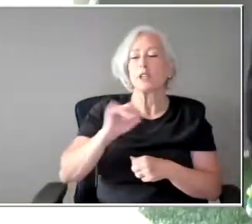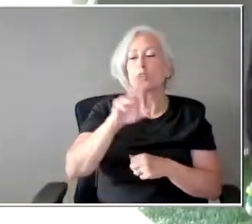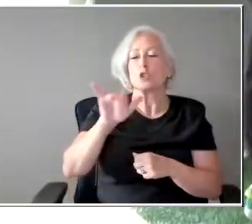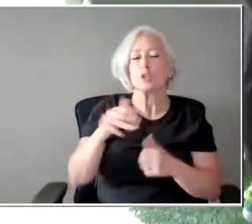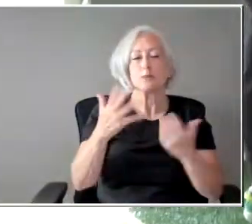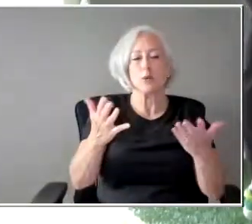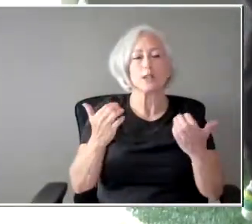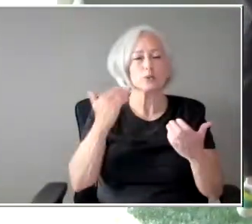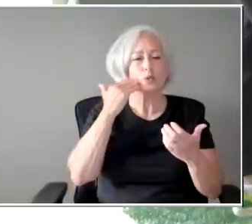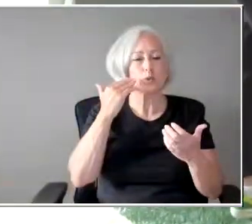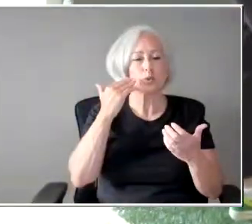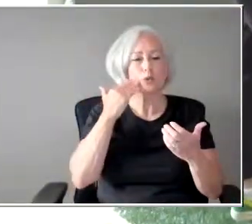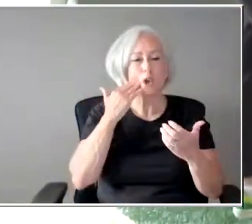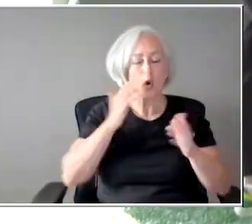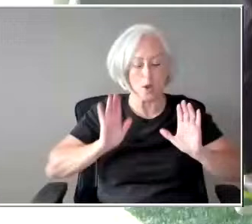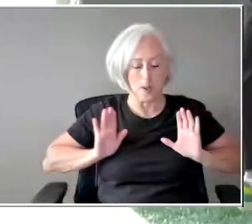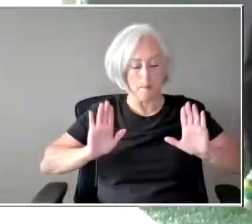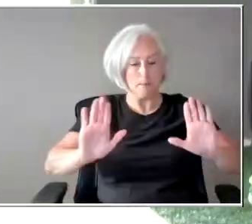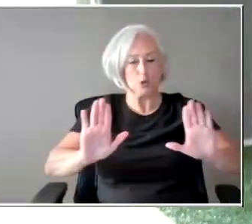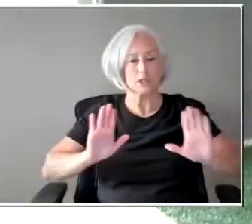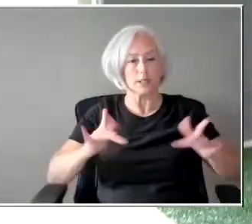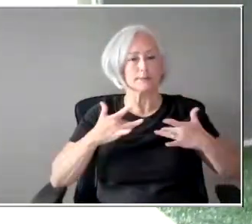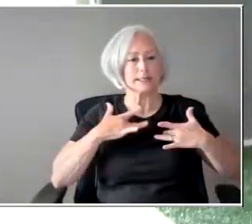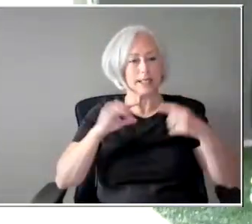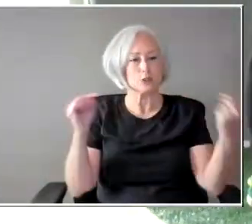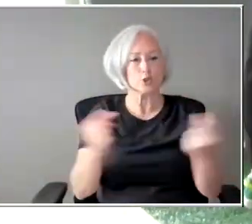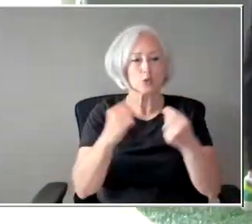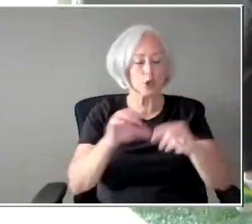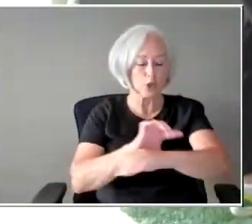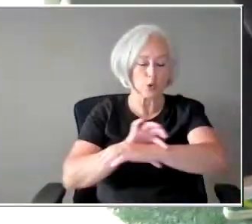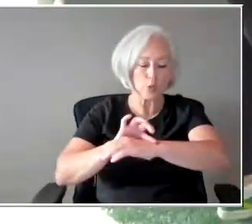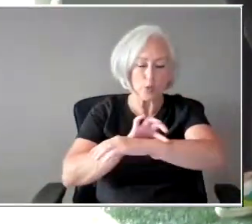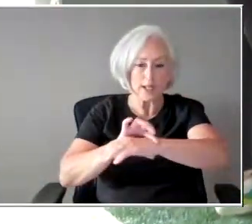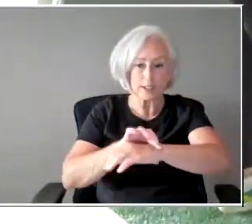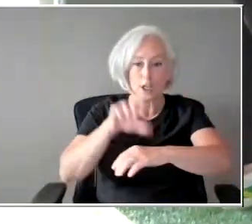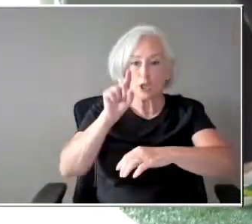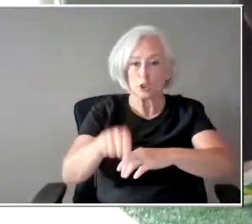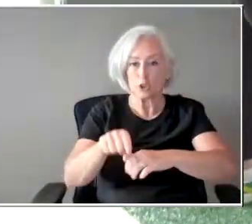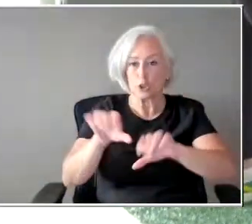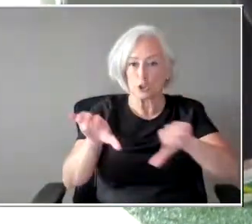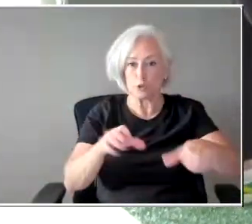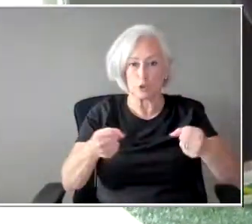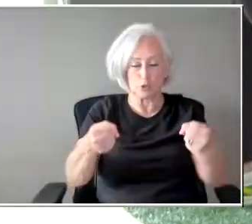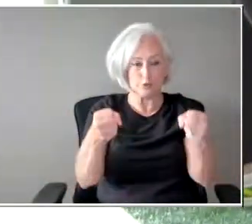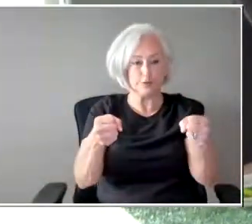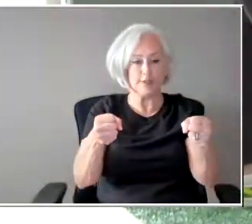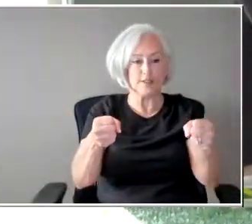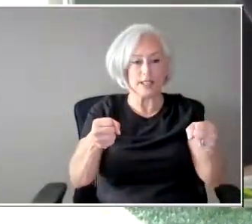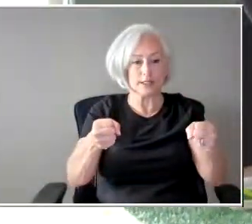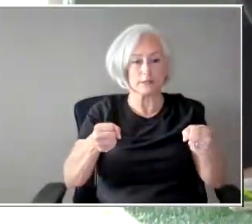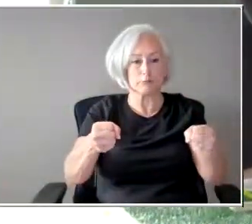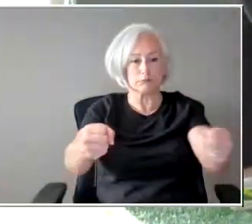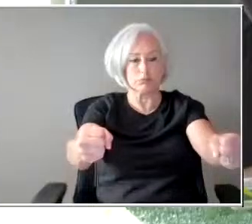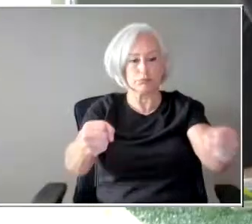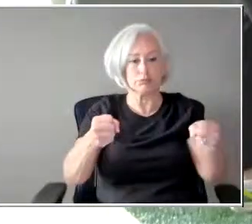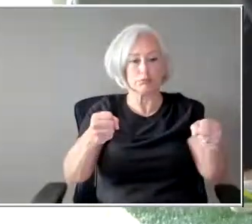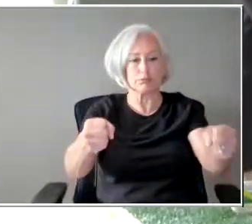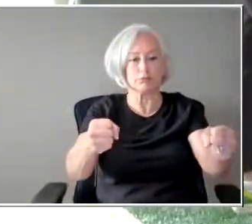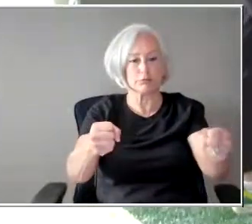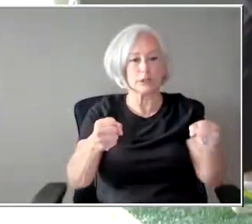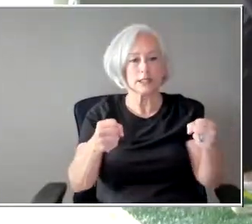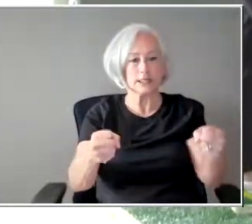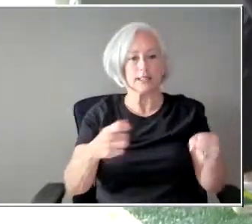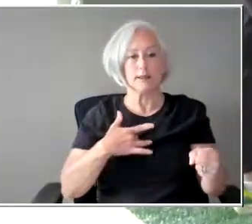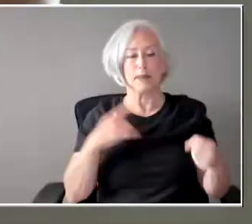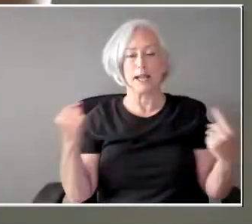right? So should you do them on your fists? What are some alternatives there? Because I do find that's really painful. So that is